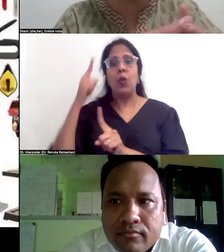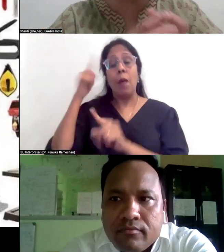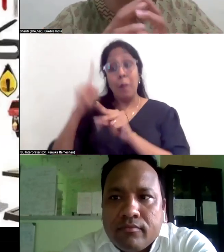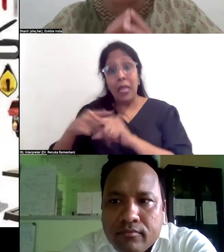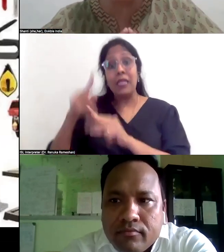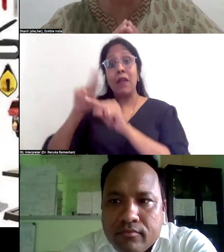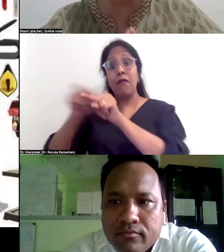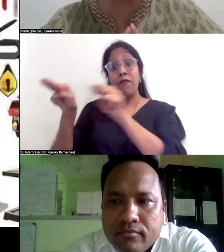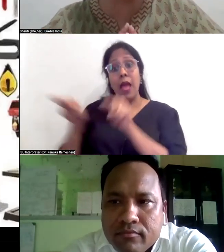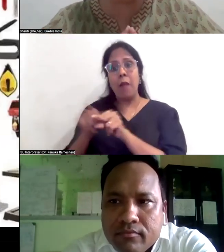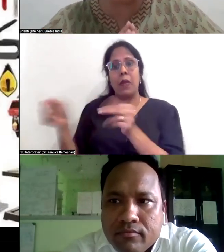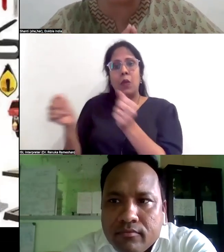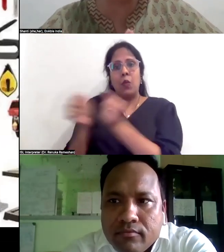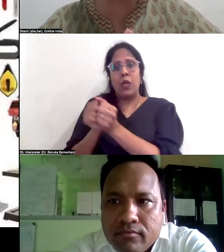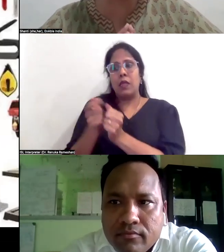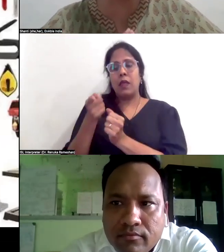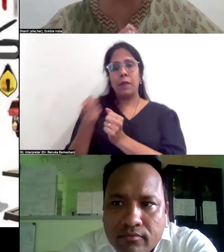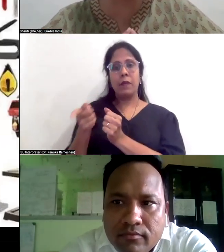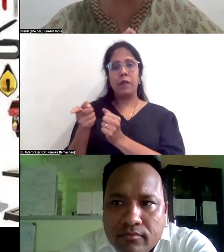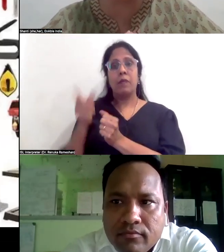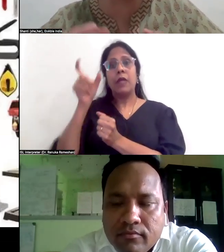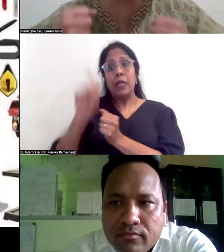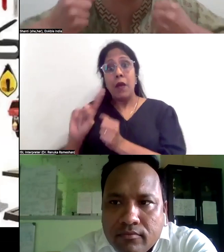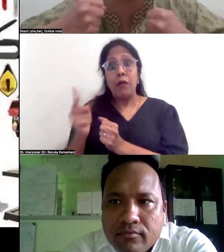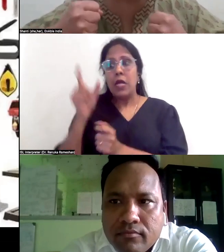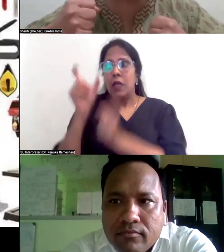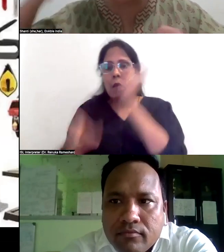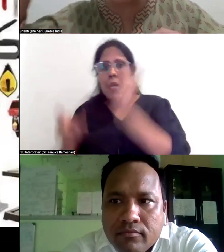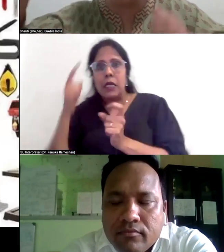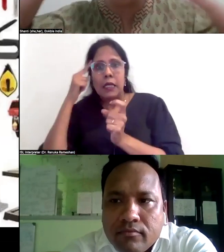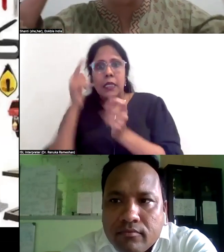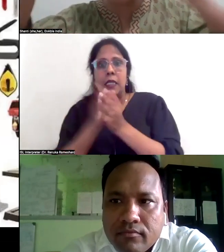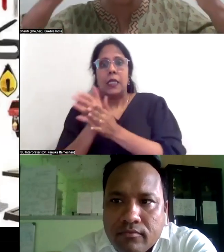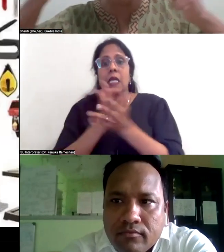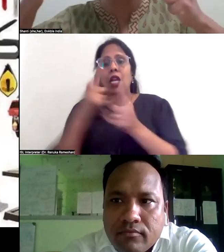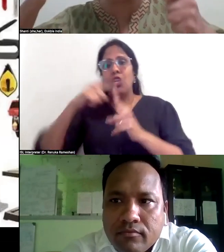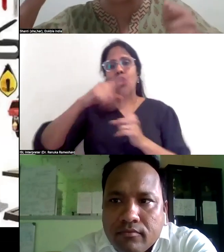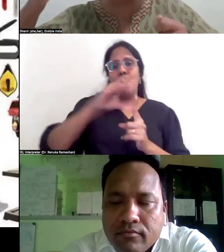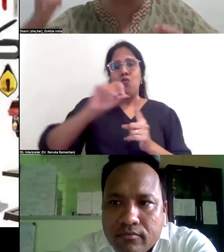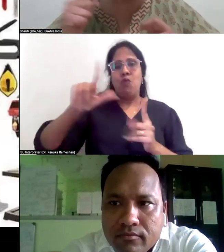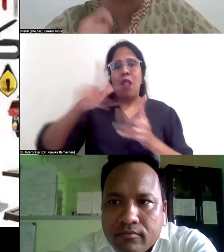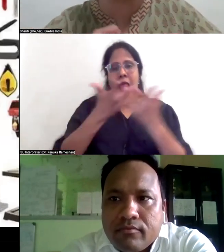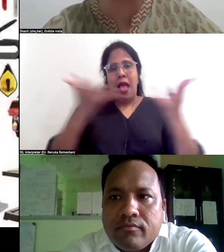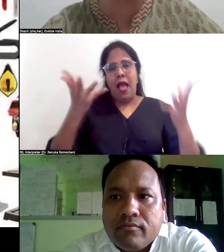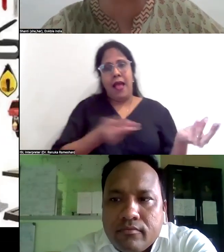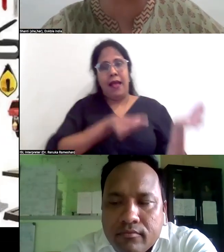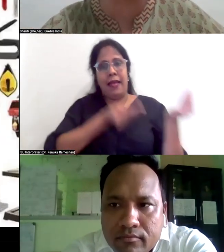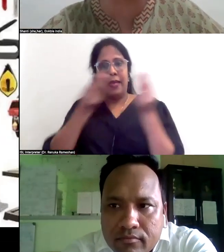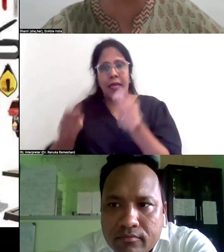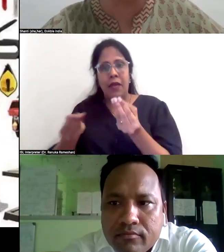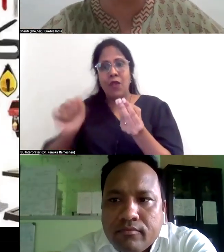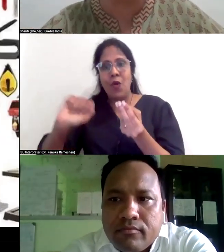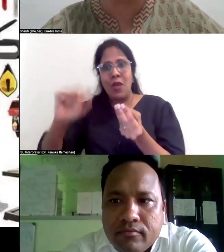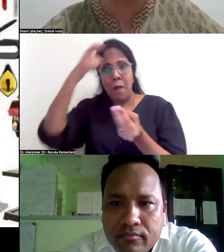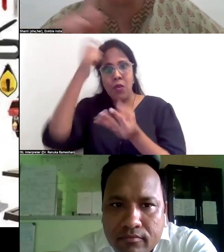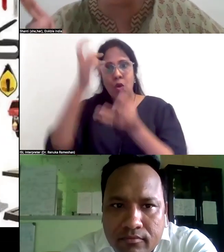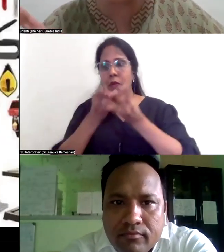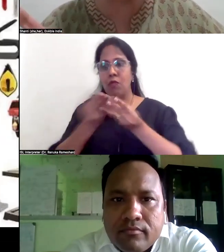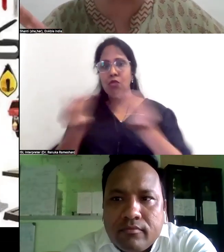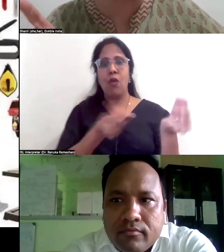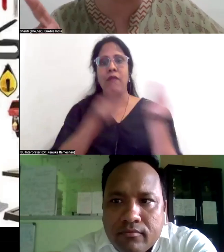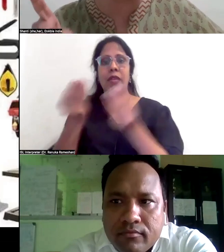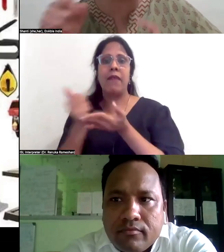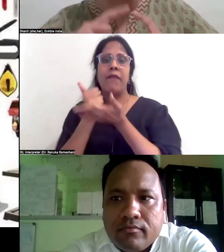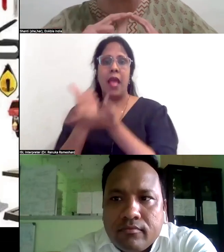family. When the main actors in the system are equipped, they're given the right tools, right, to solve the problem. The